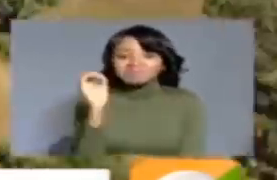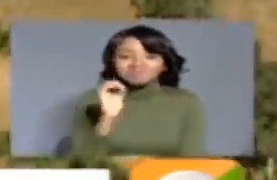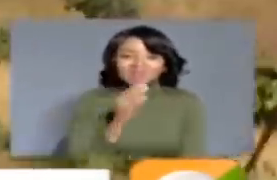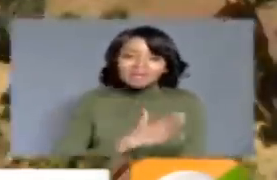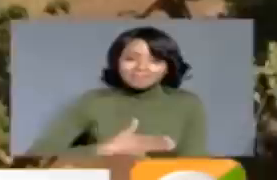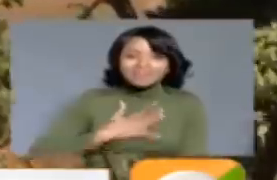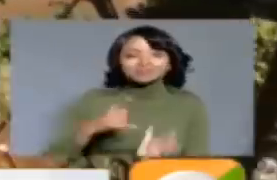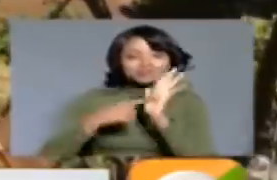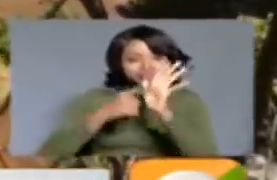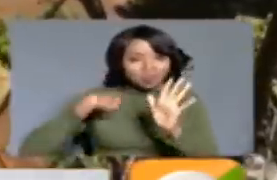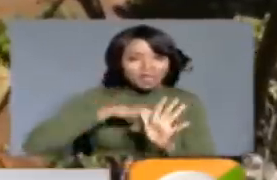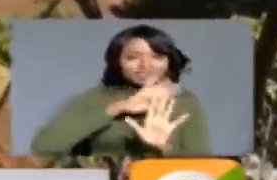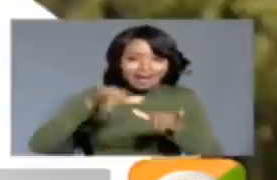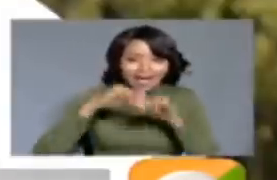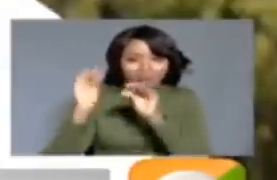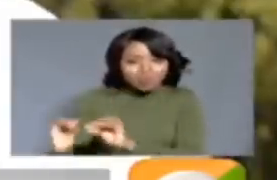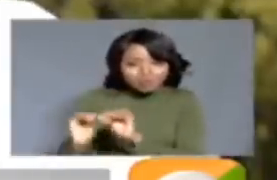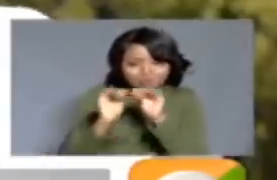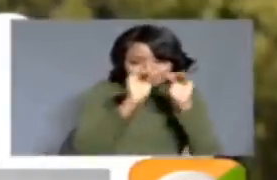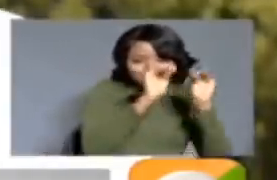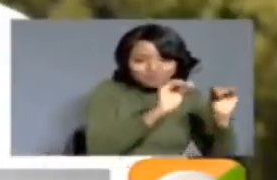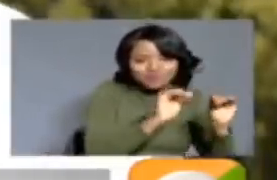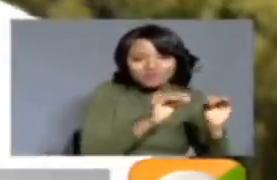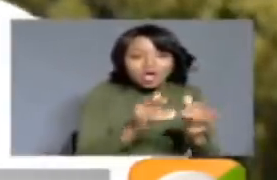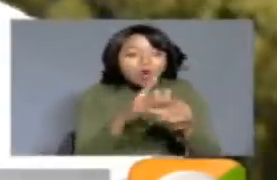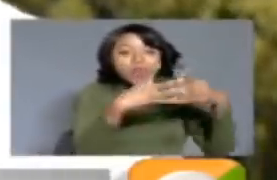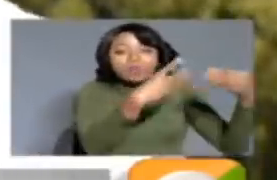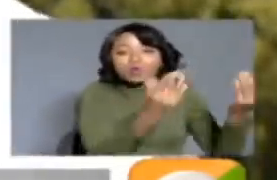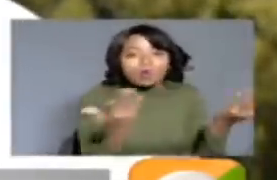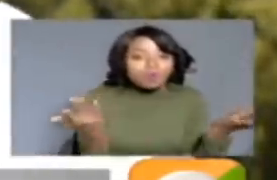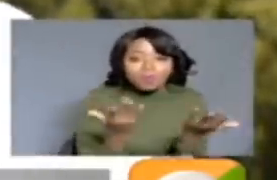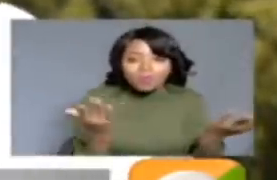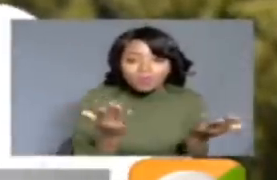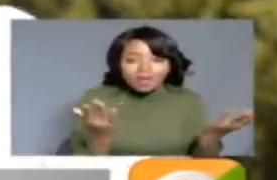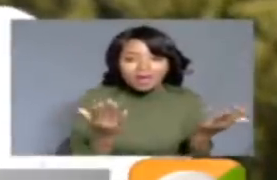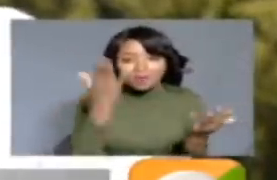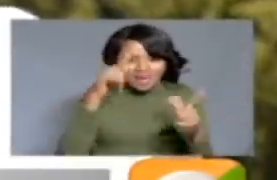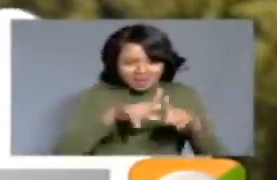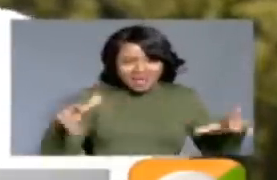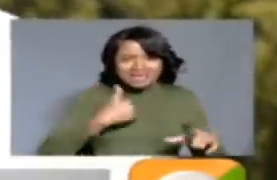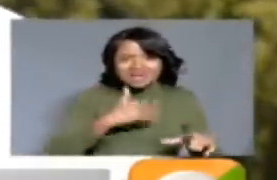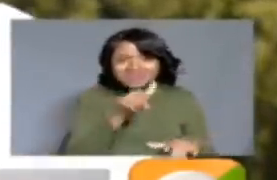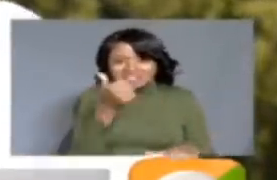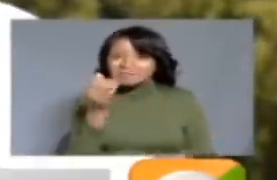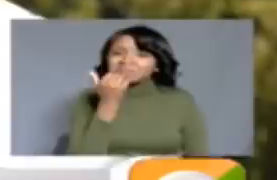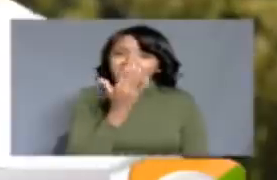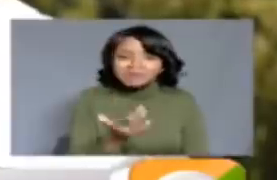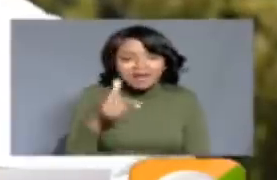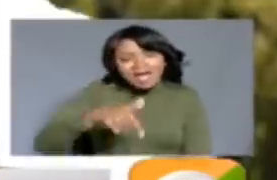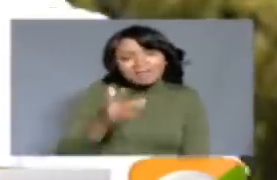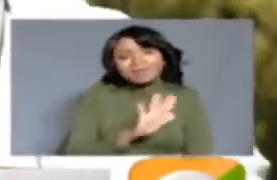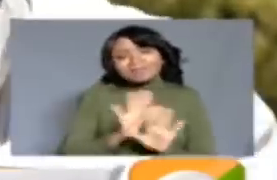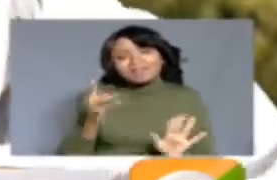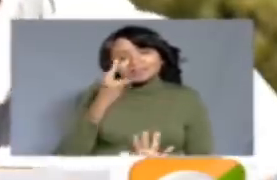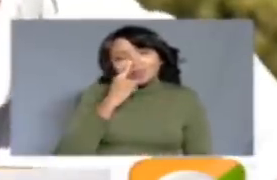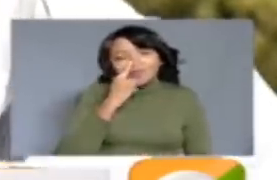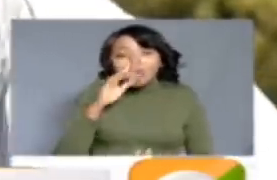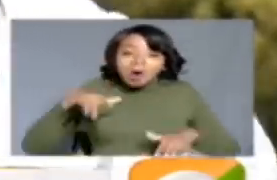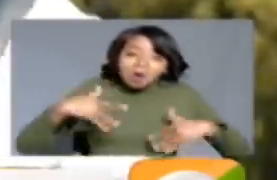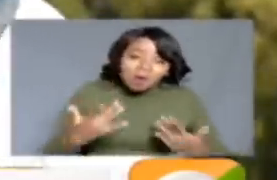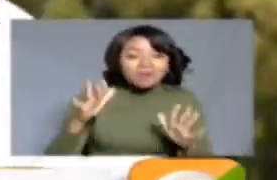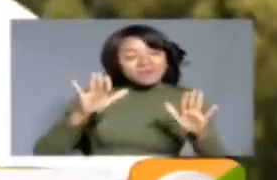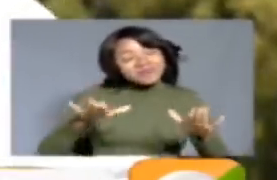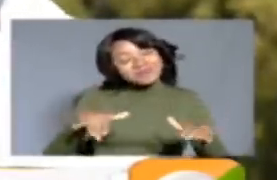sasa tutahama hapa na vile penye tutaenda na hatuna mashamba ingine. Ni hapa tu ama tungoje tu